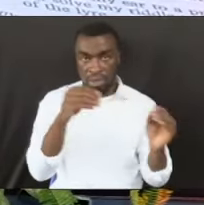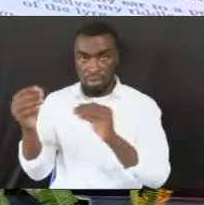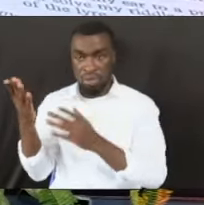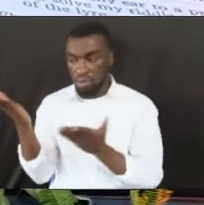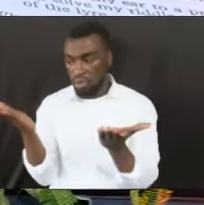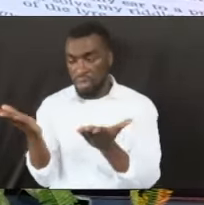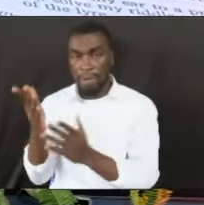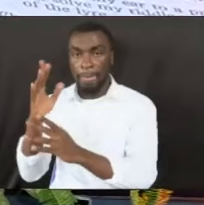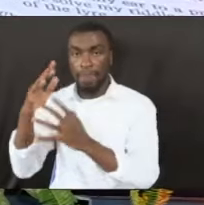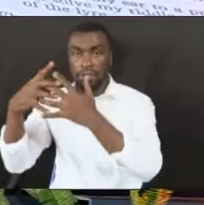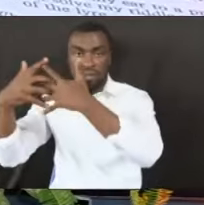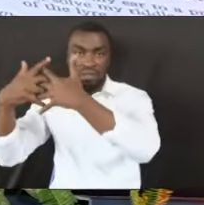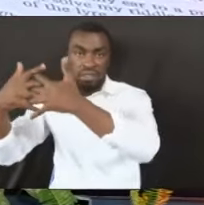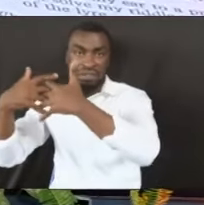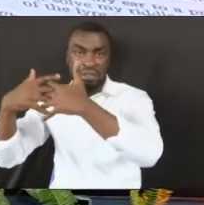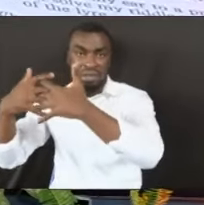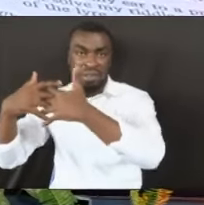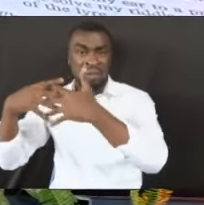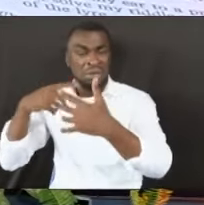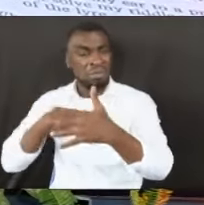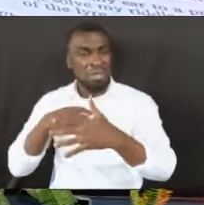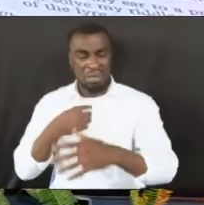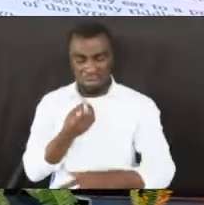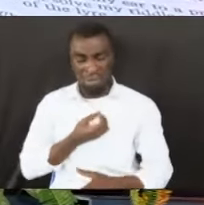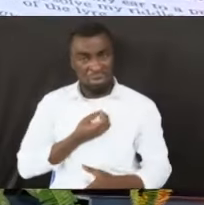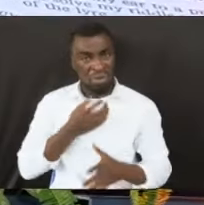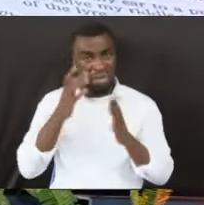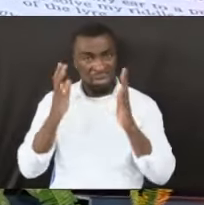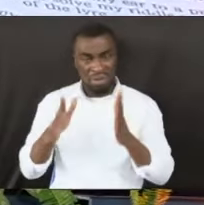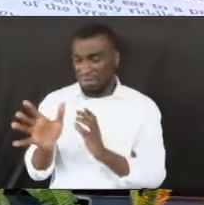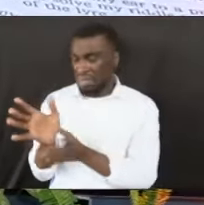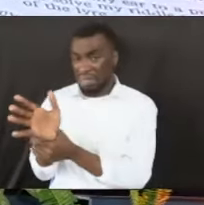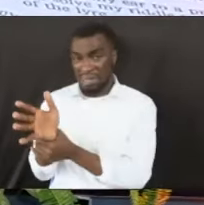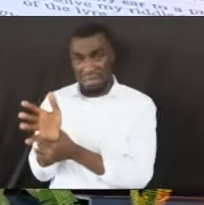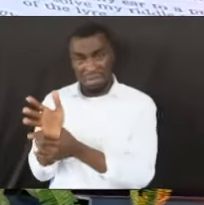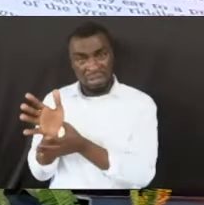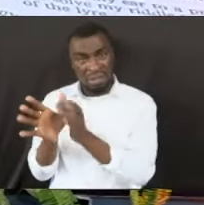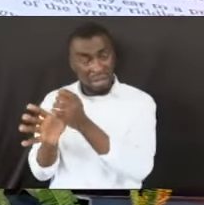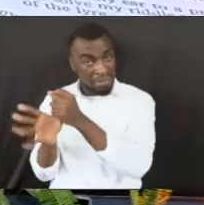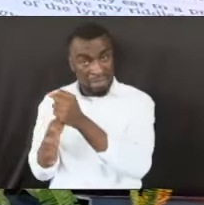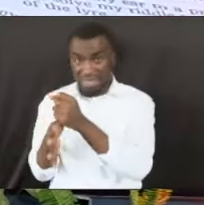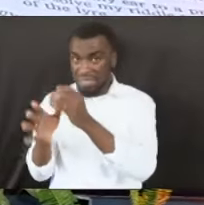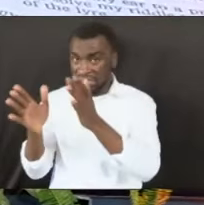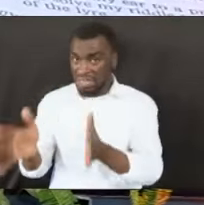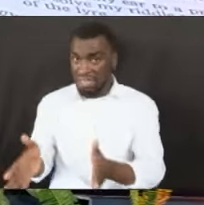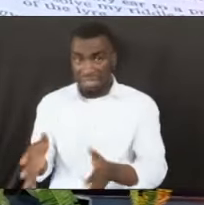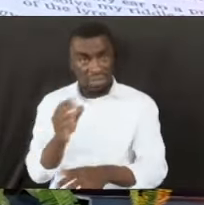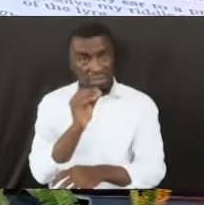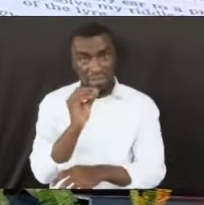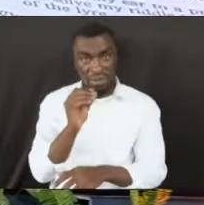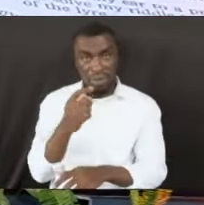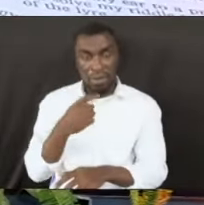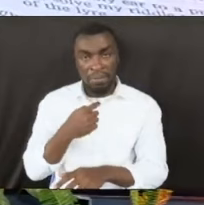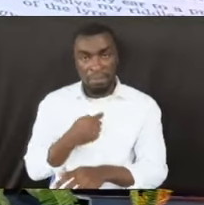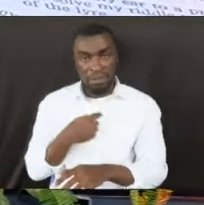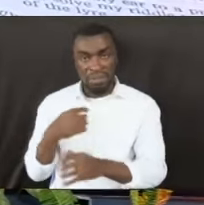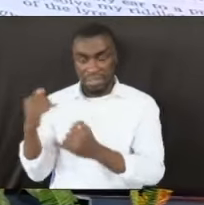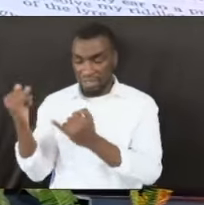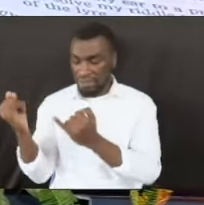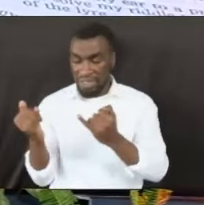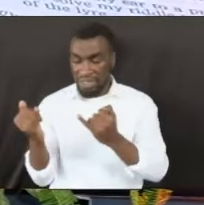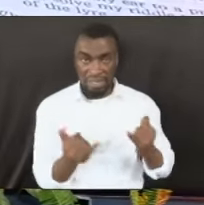embassy. Anyway, I left it at that. I was invited to camp meeting Kakamega